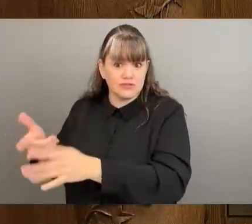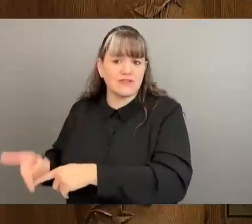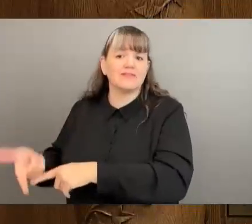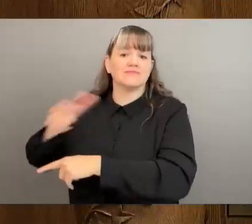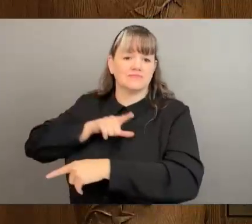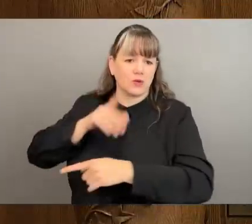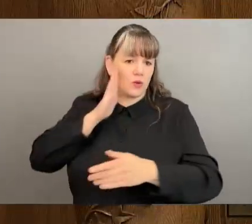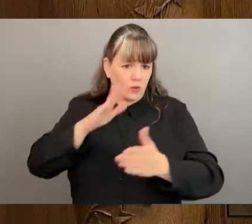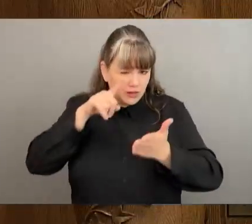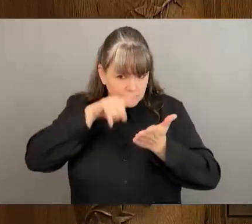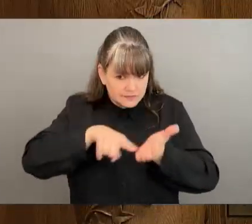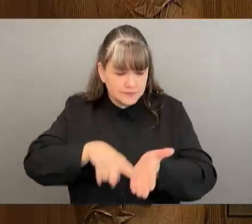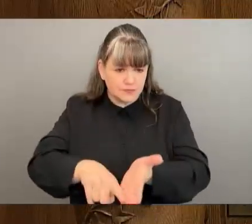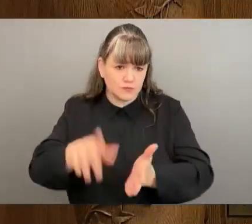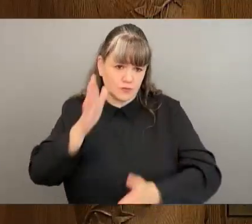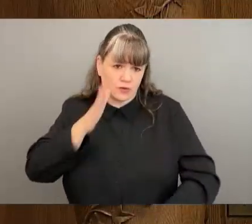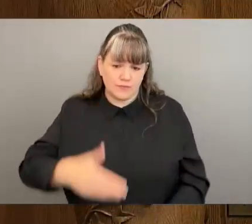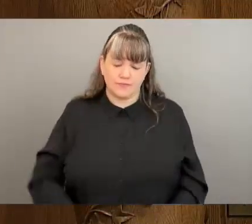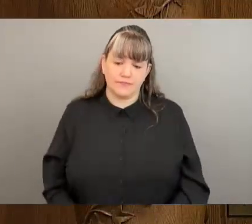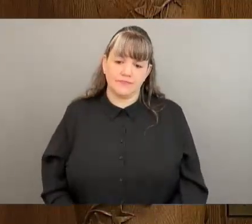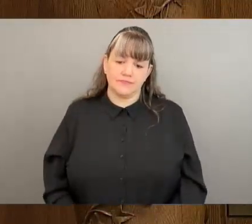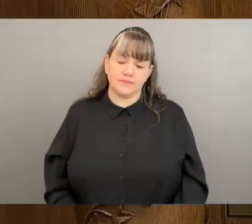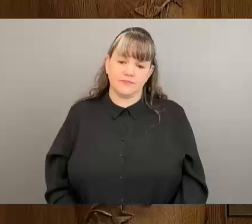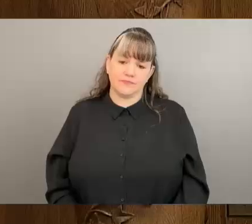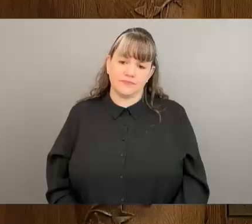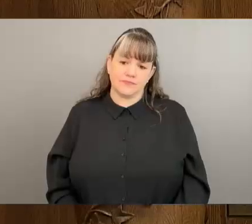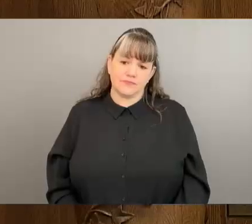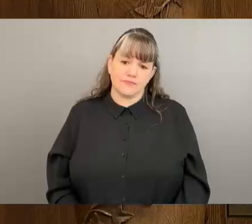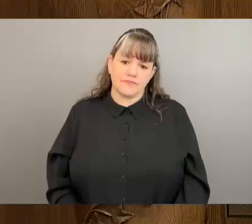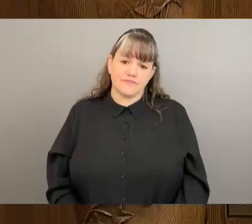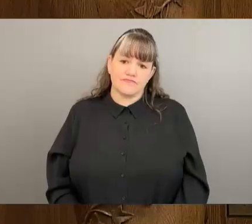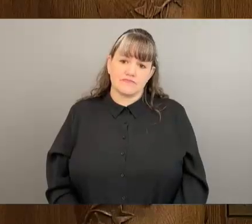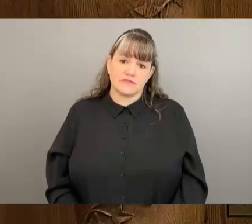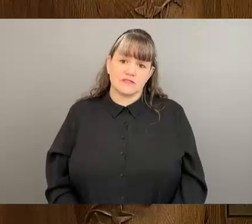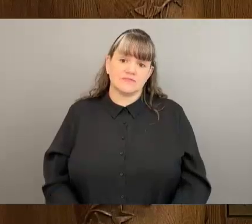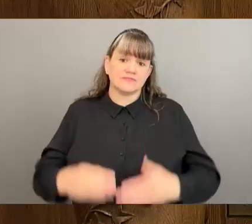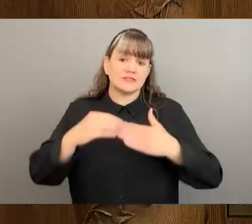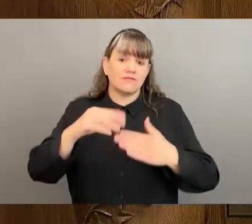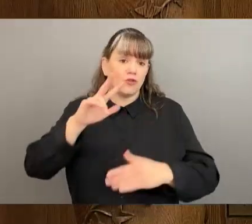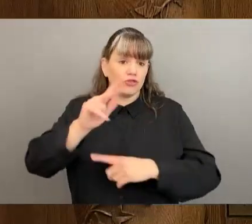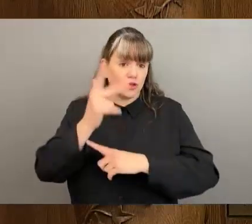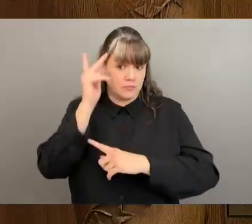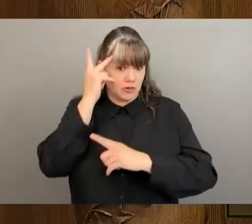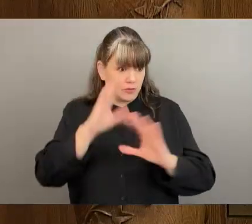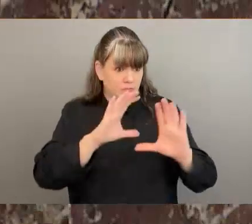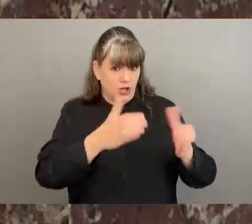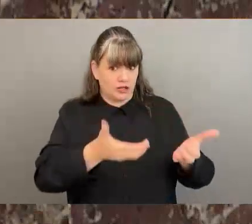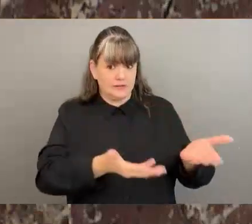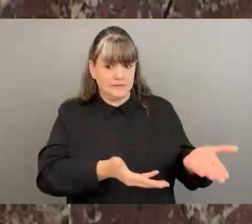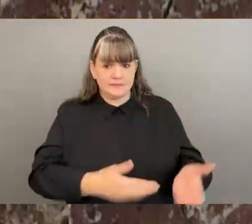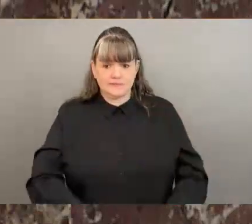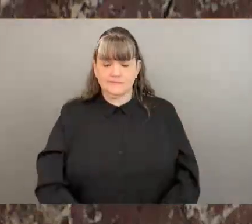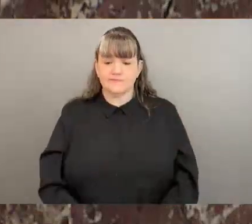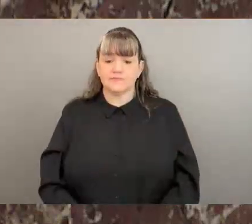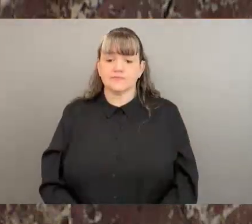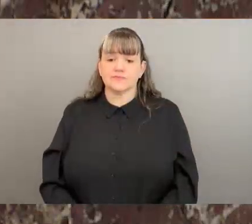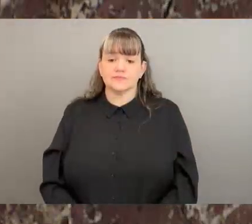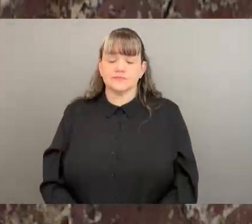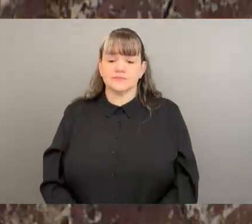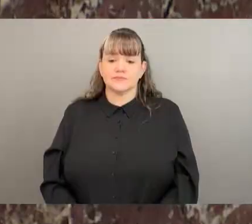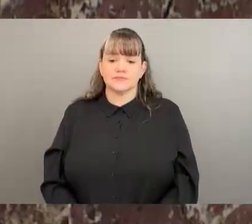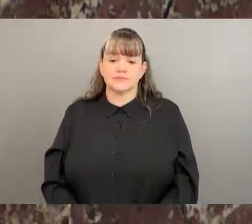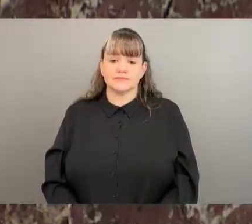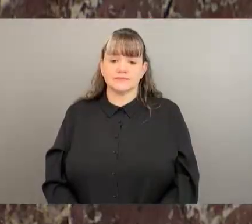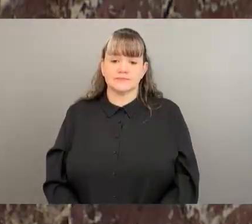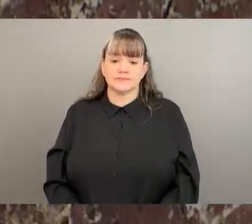House Leader of the Third Party. Mr. Speaker, I also wish to acknowledge the earlier